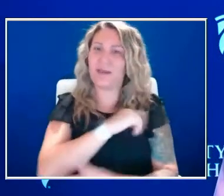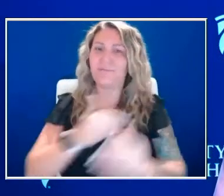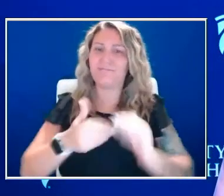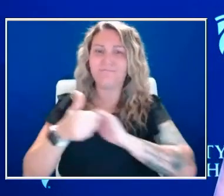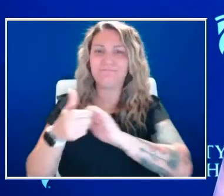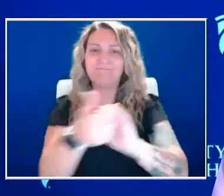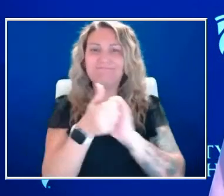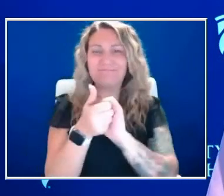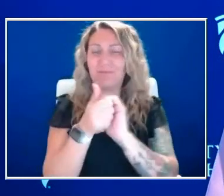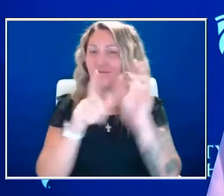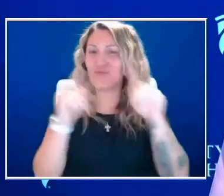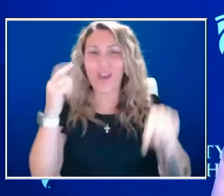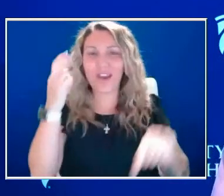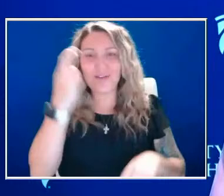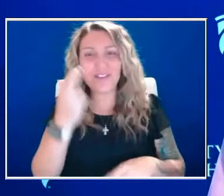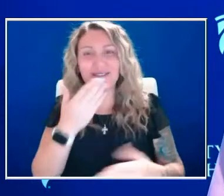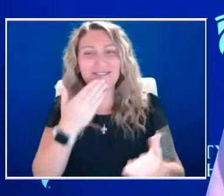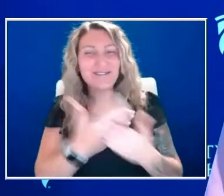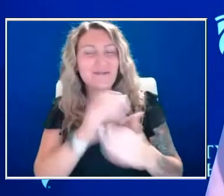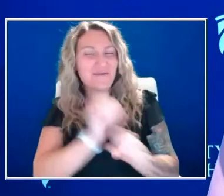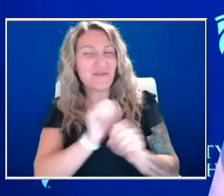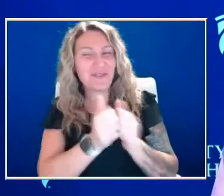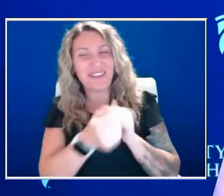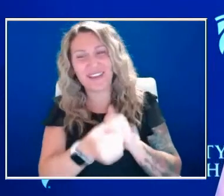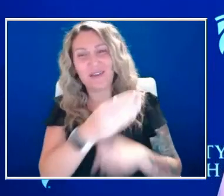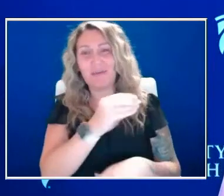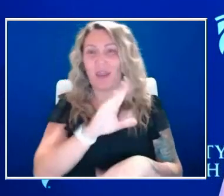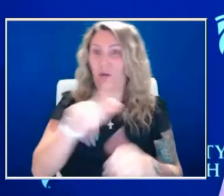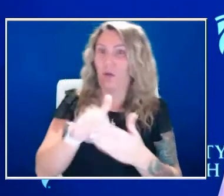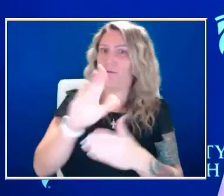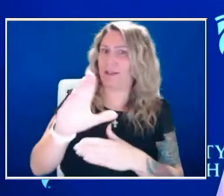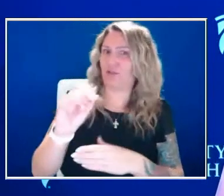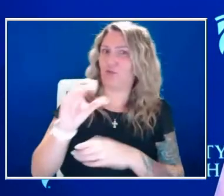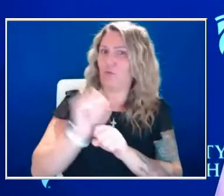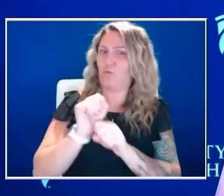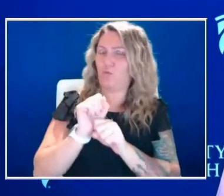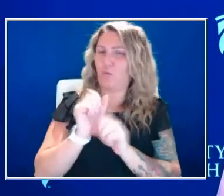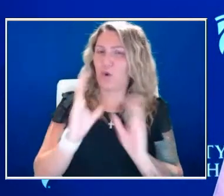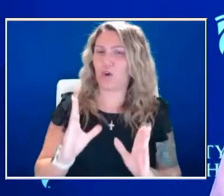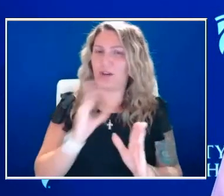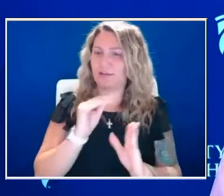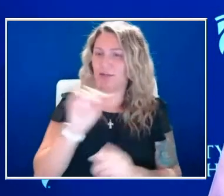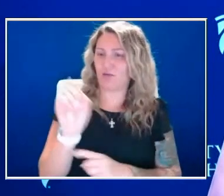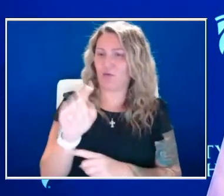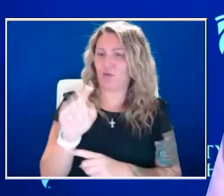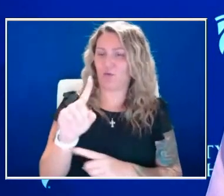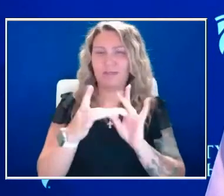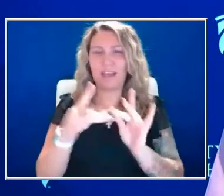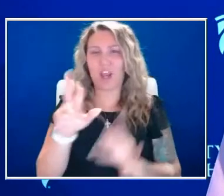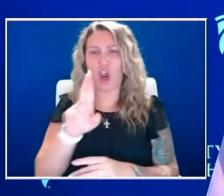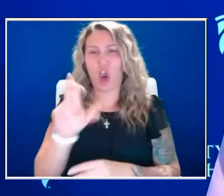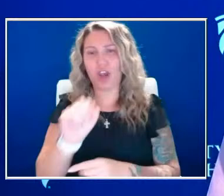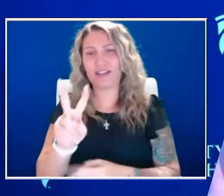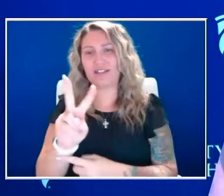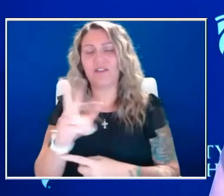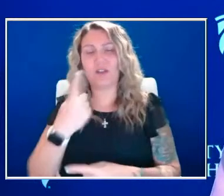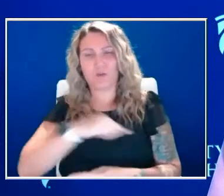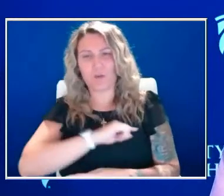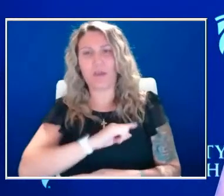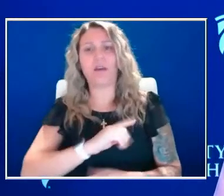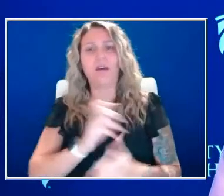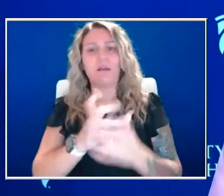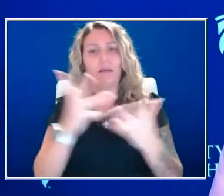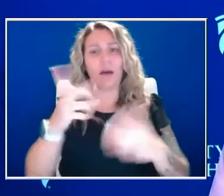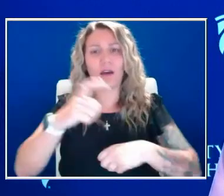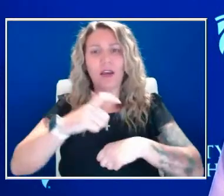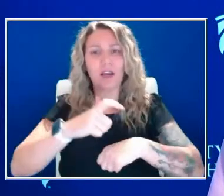always good to work with him and all of his colleagues. And I think one of the questions that we had today was about RSV. You know, we do a lot of times pigeonhole it